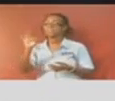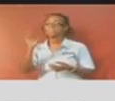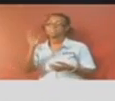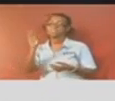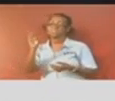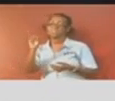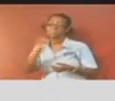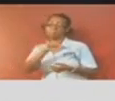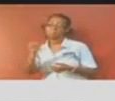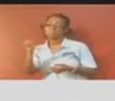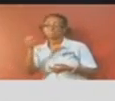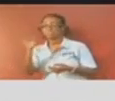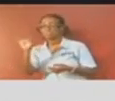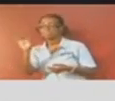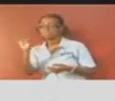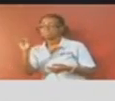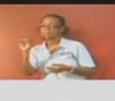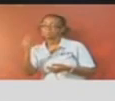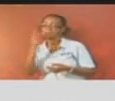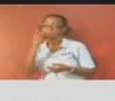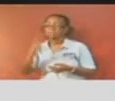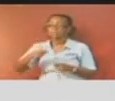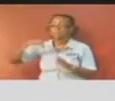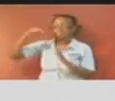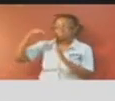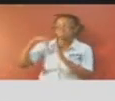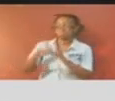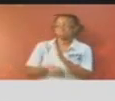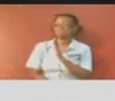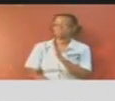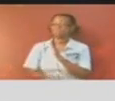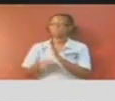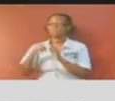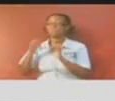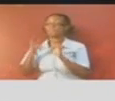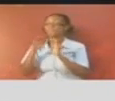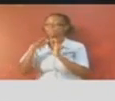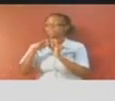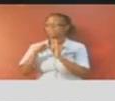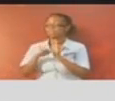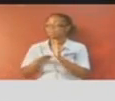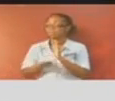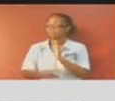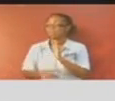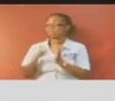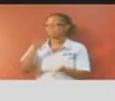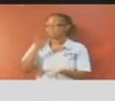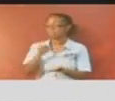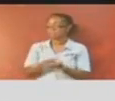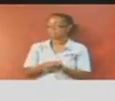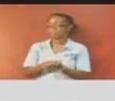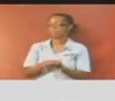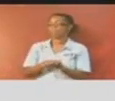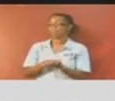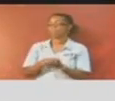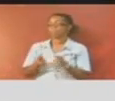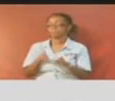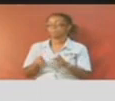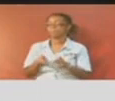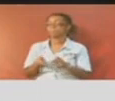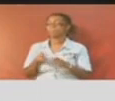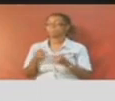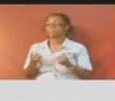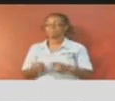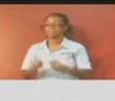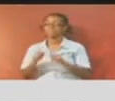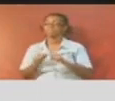you're seeing a precipitous drop, and then thereafter it tables off. And today we continue our vaccination of measles as an MMR